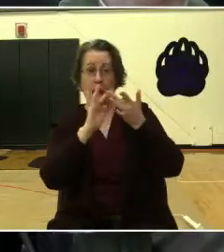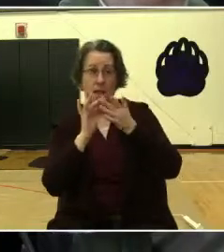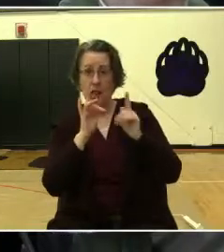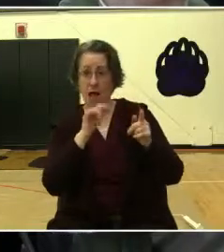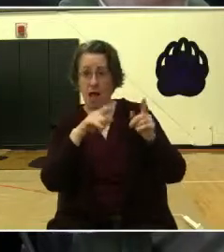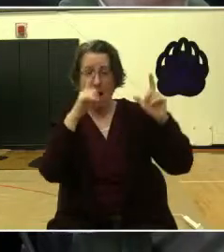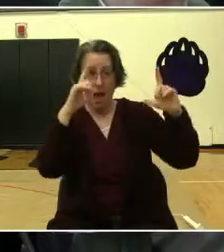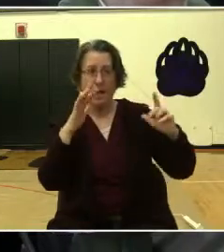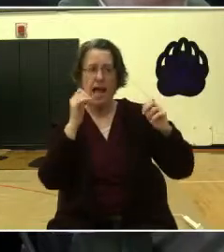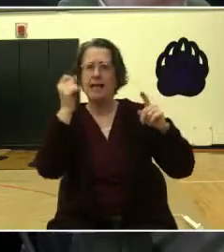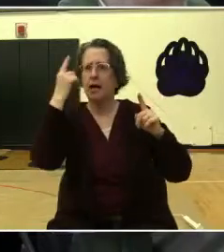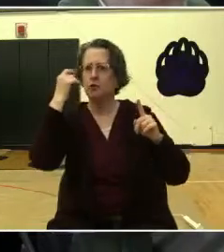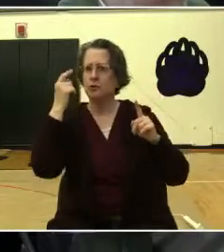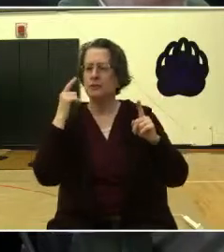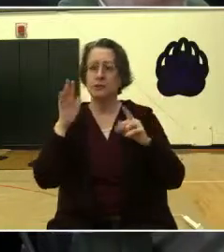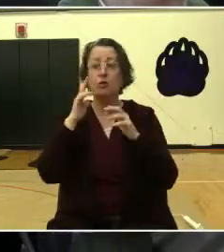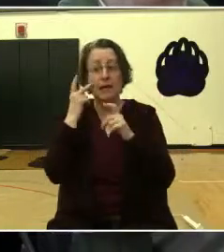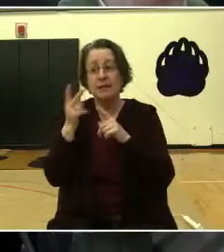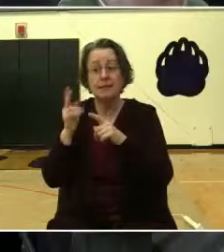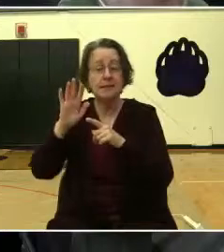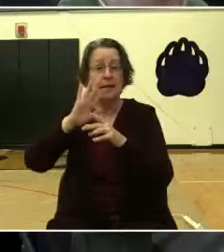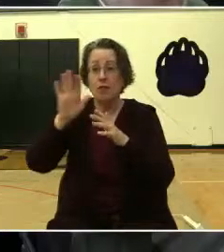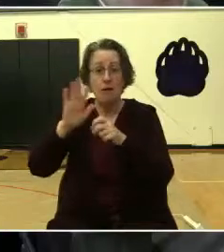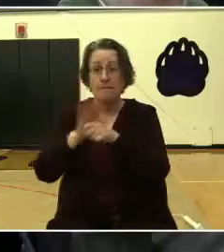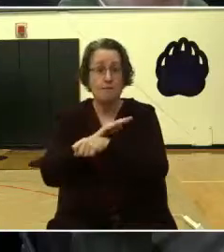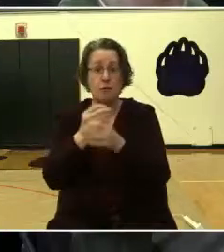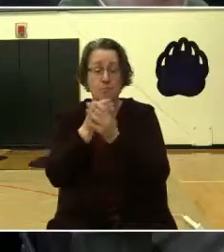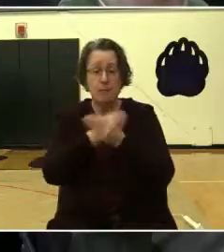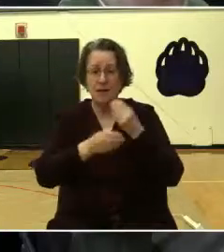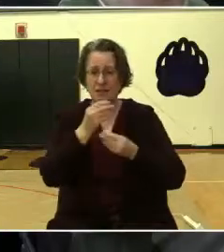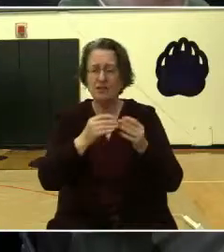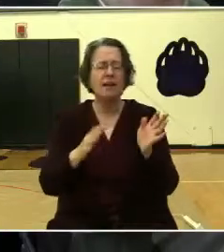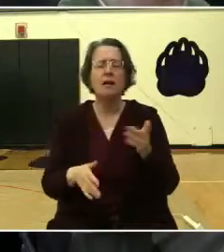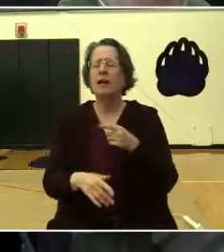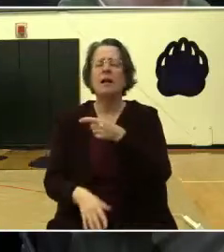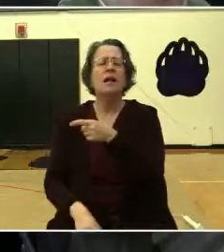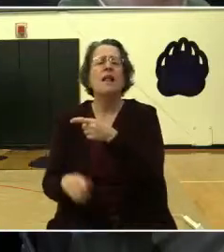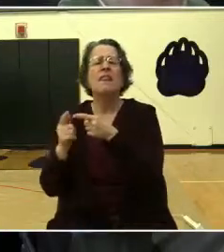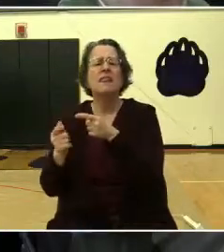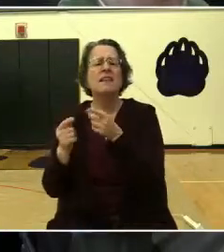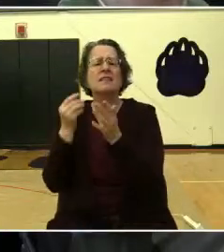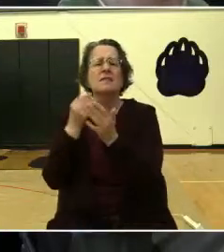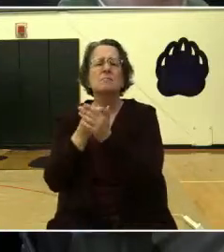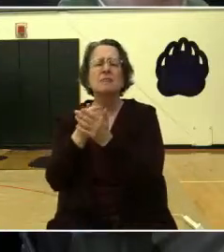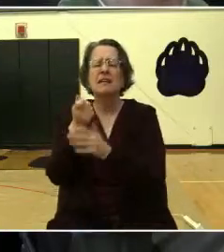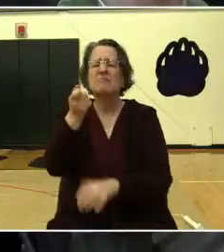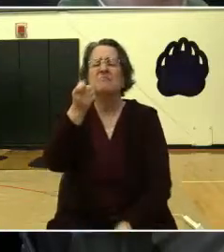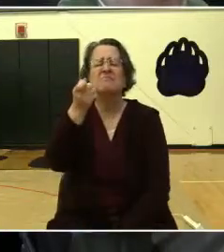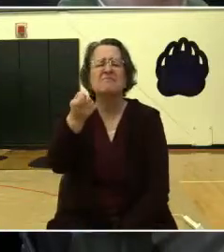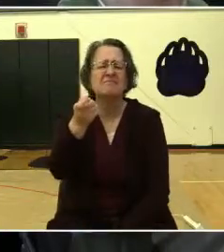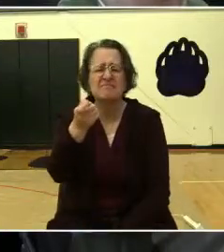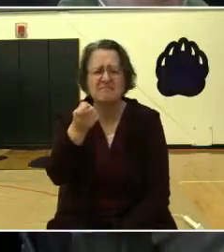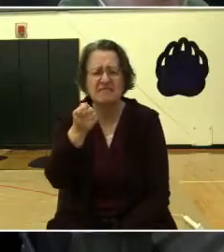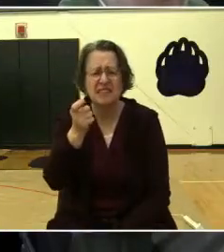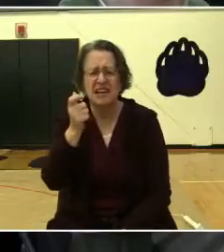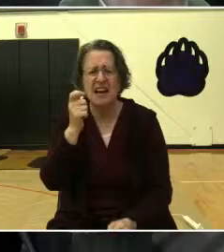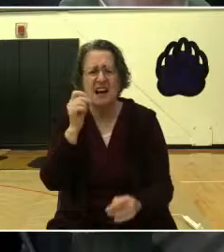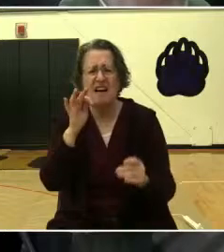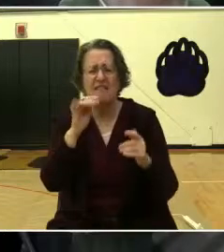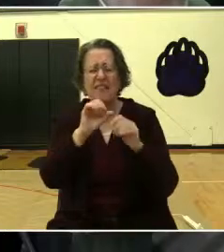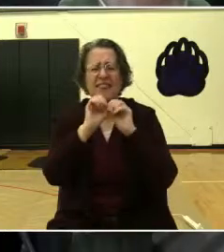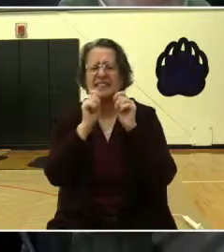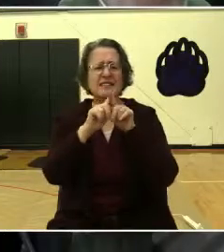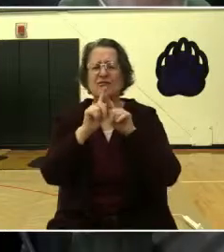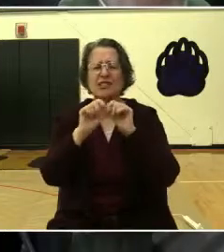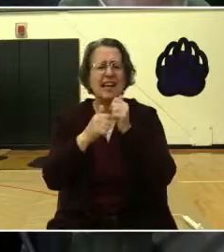operate organizations budgets in some cases less than 1% in some cases up to 5% the town is